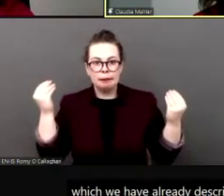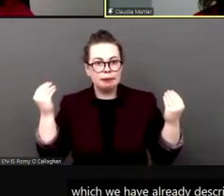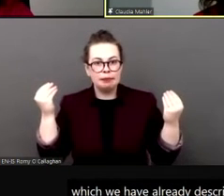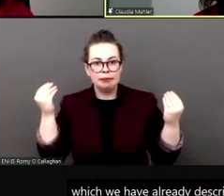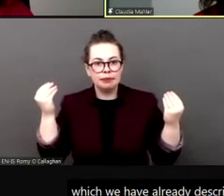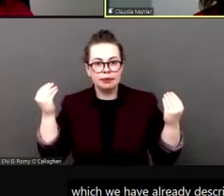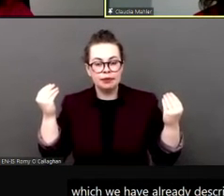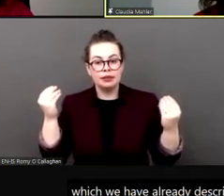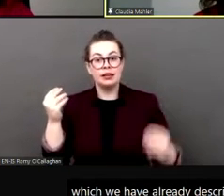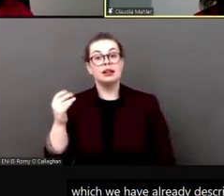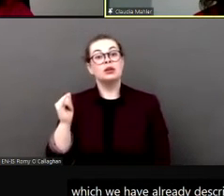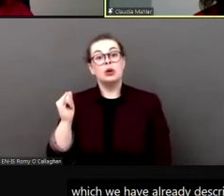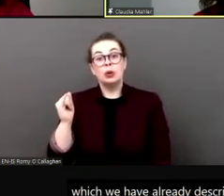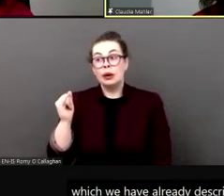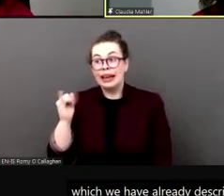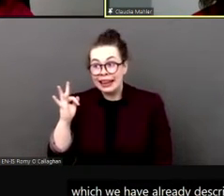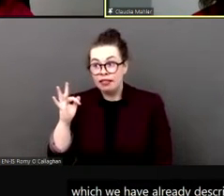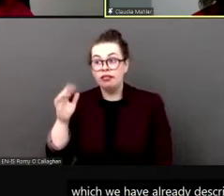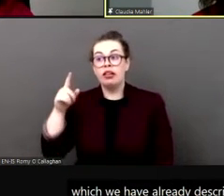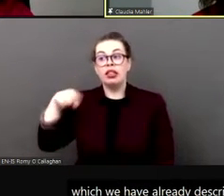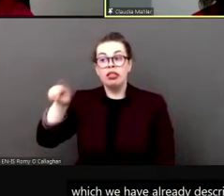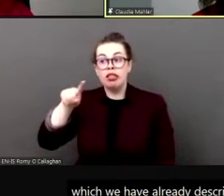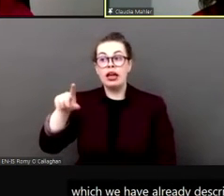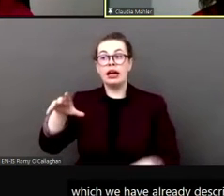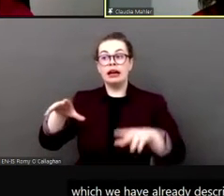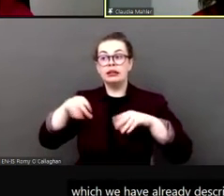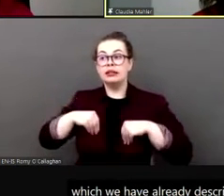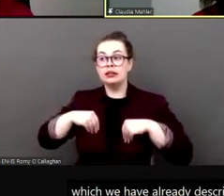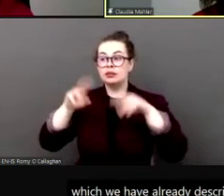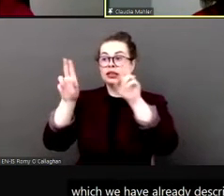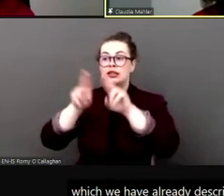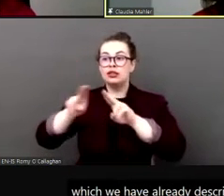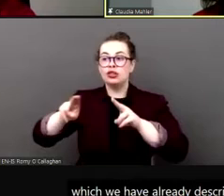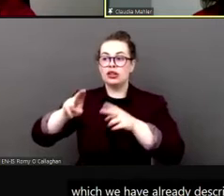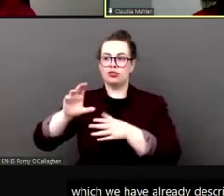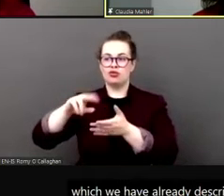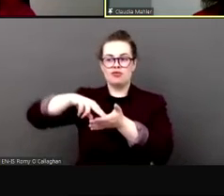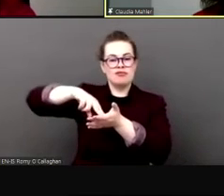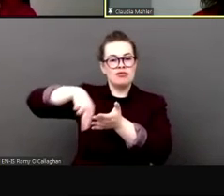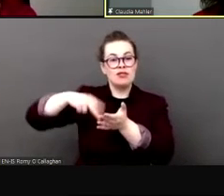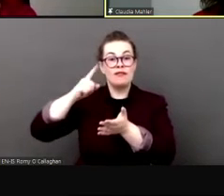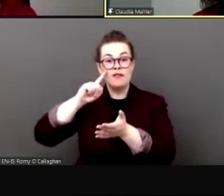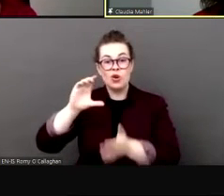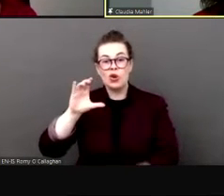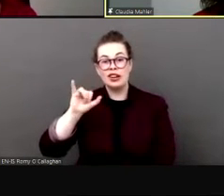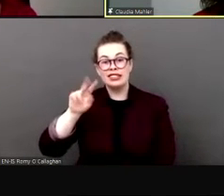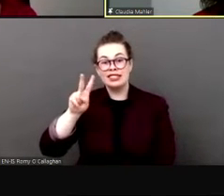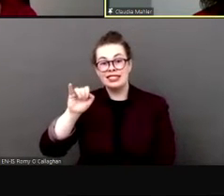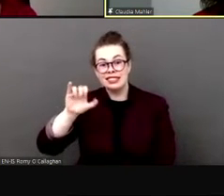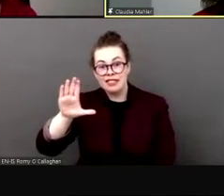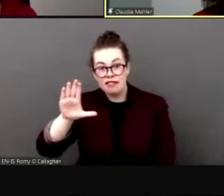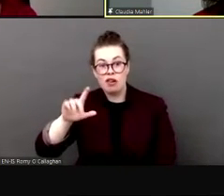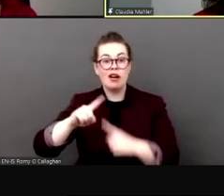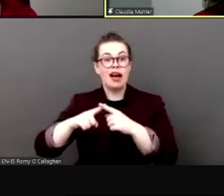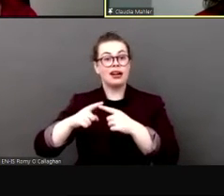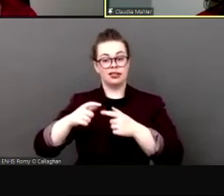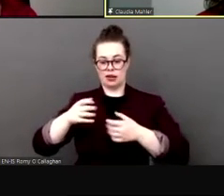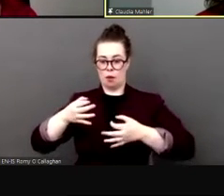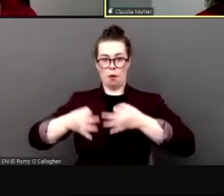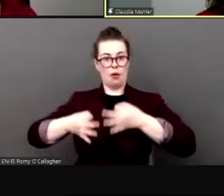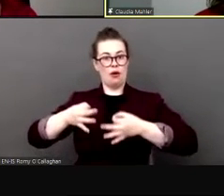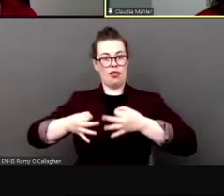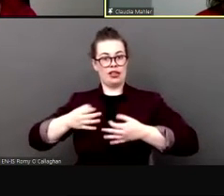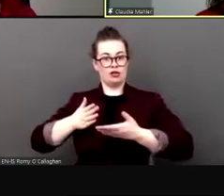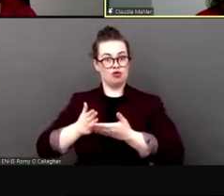a dedicated instrument is also the most effective way to bring about a major change, which